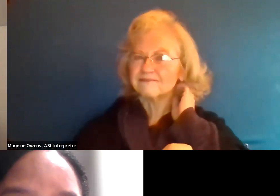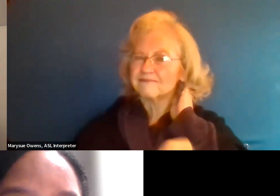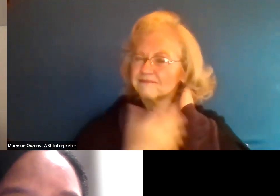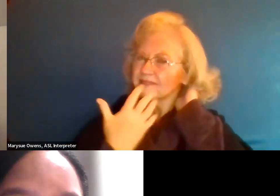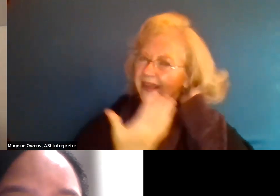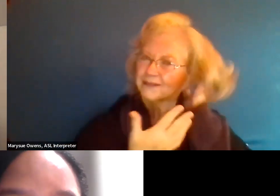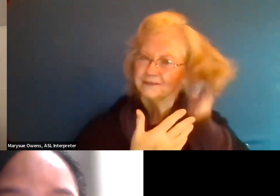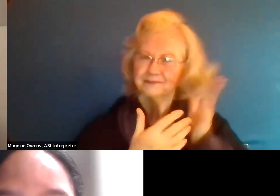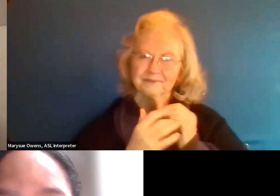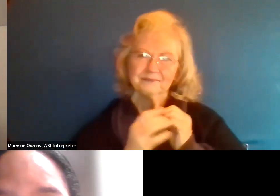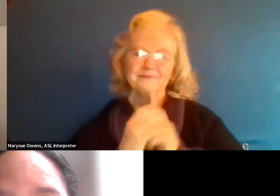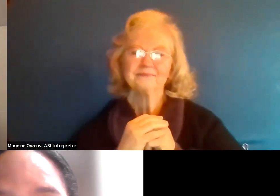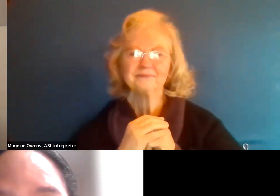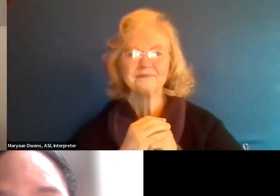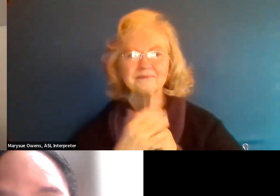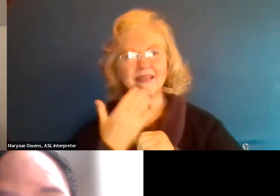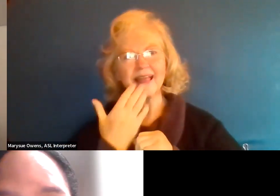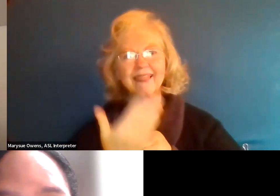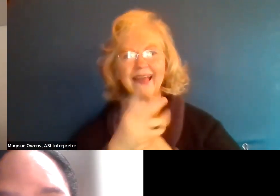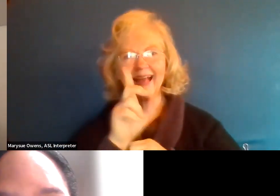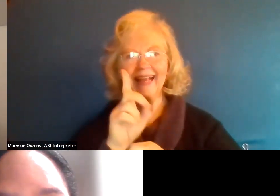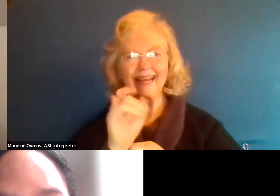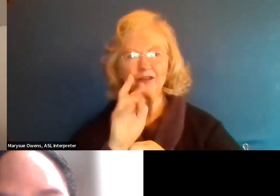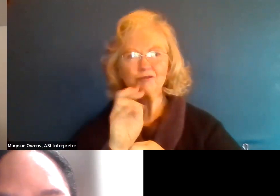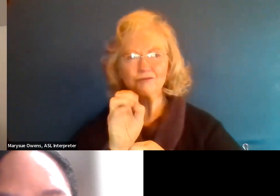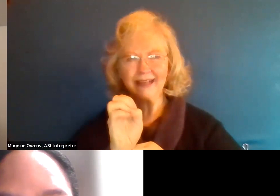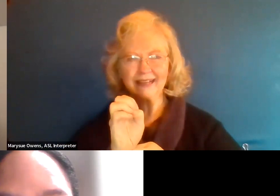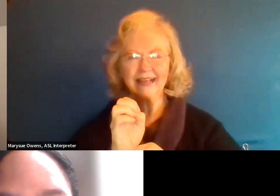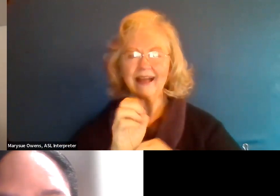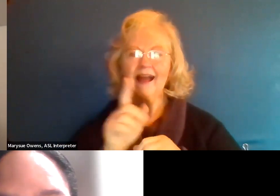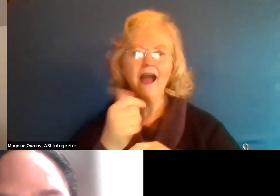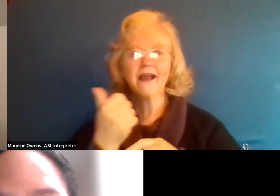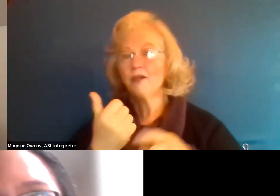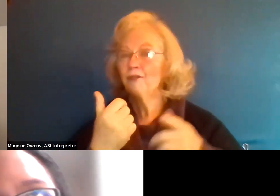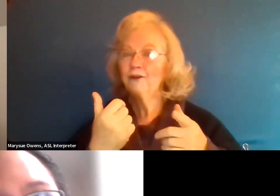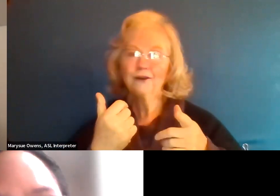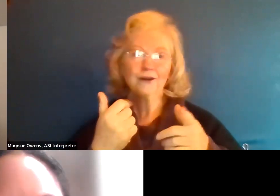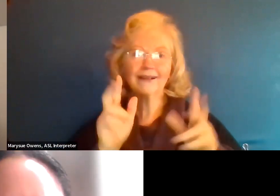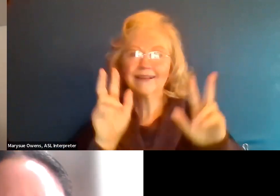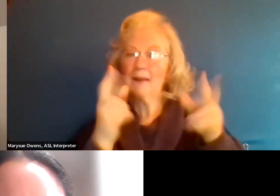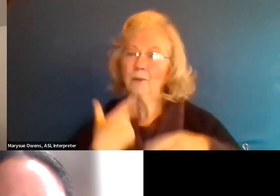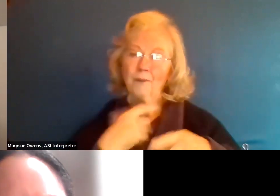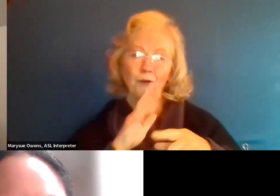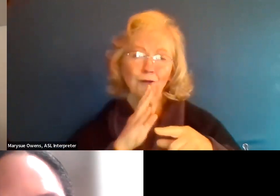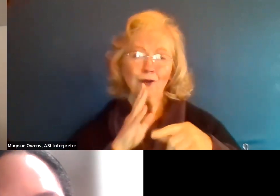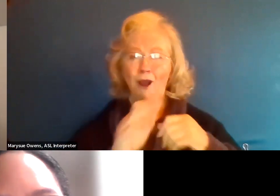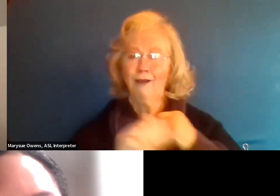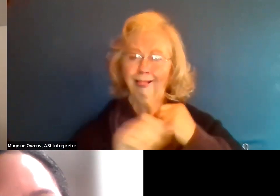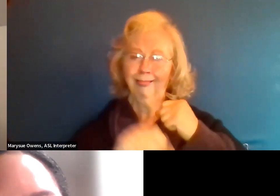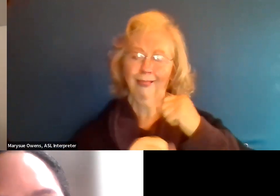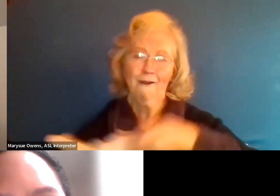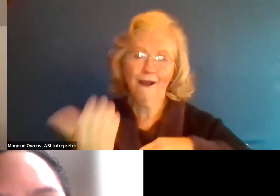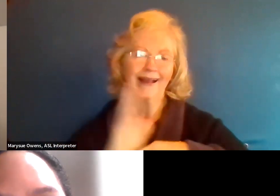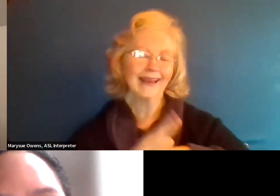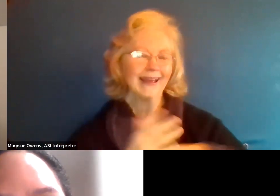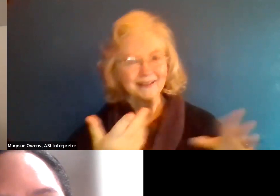much. Thank you very much, Deirdre. You know, another one where we could talk all day. There's so many important issues, and we really